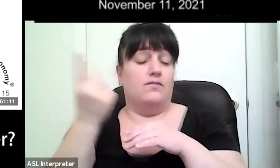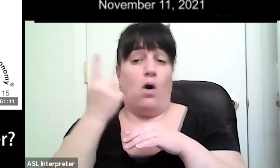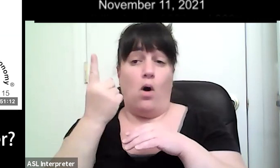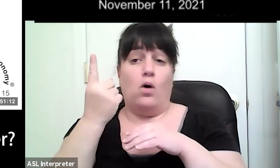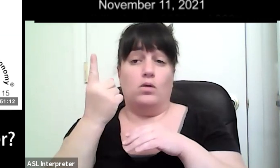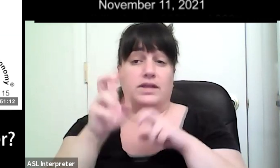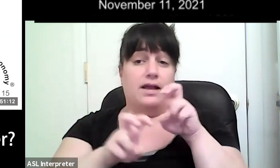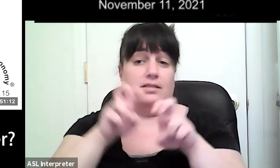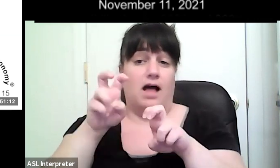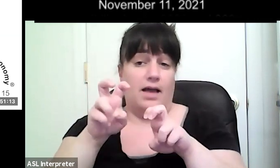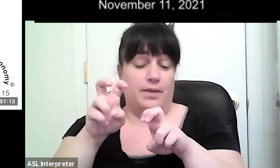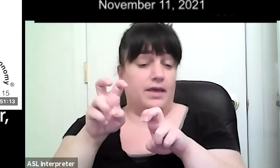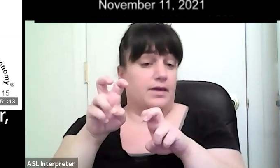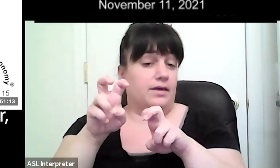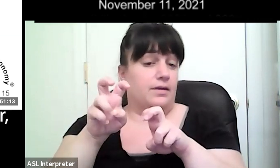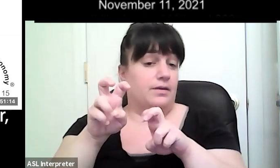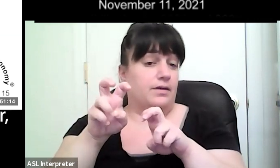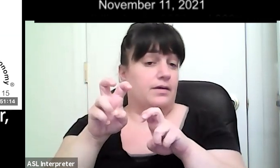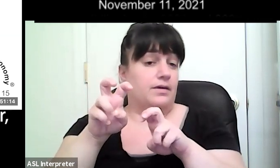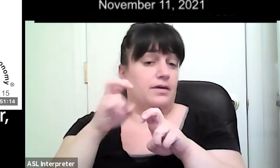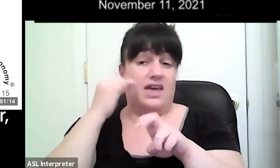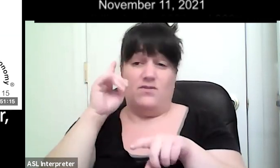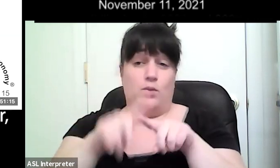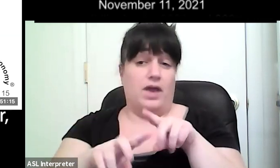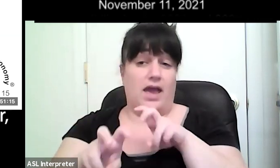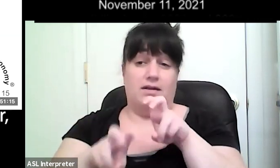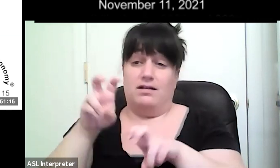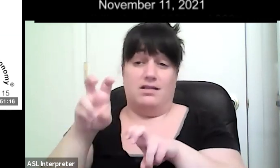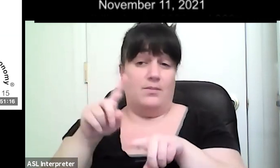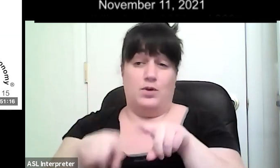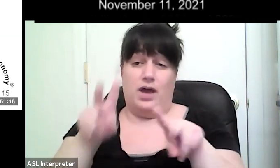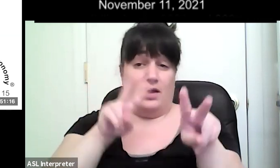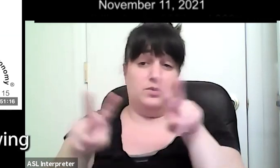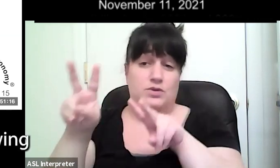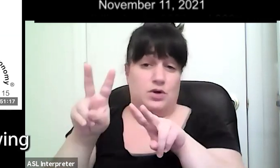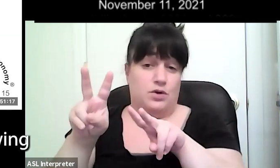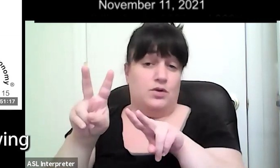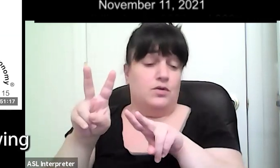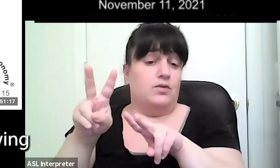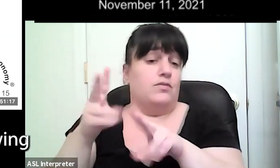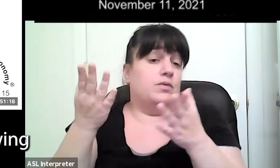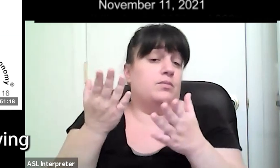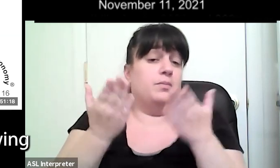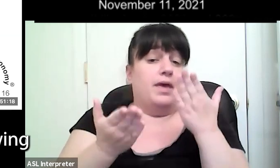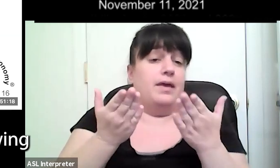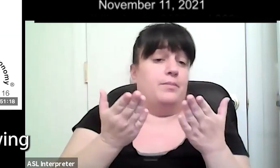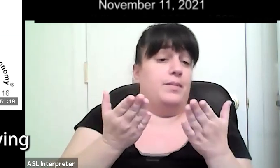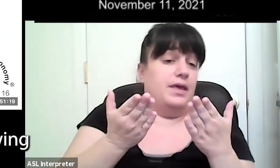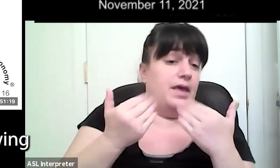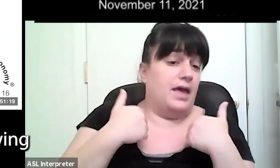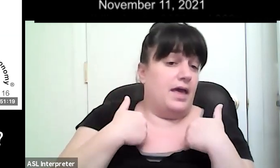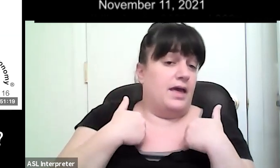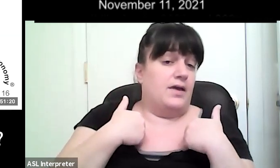by climbing a ladder, if you can't climb the ladder, you can't observe? How about having